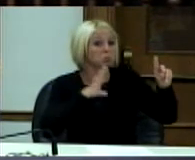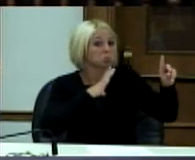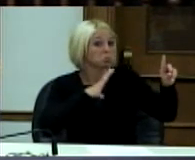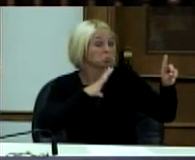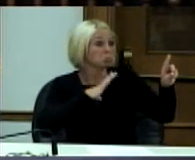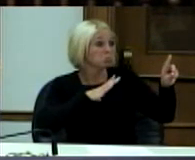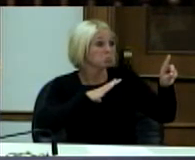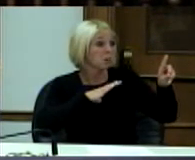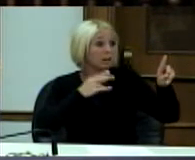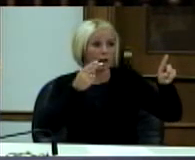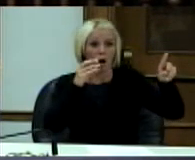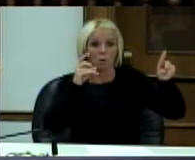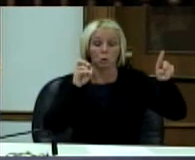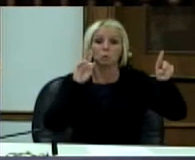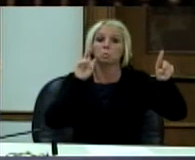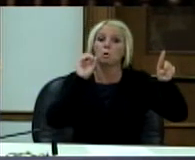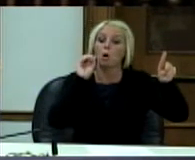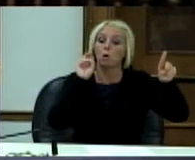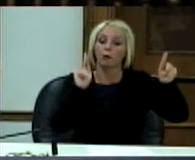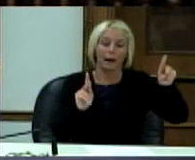without Yeah. doing that?